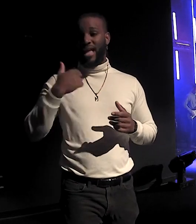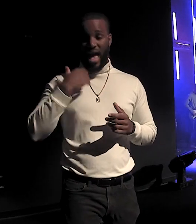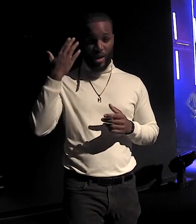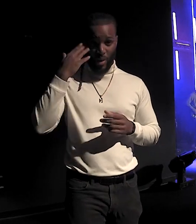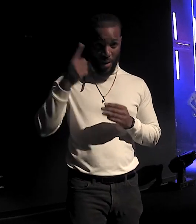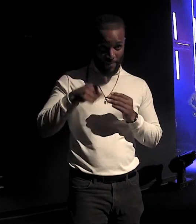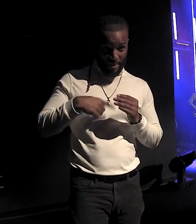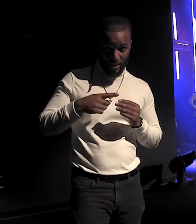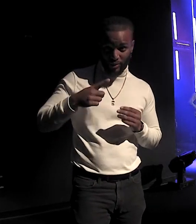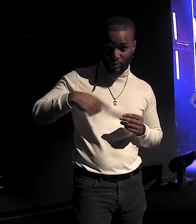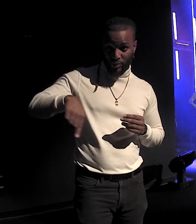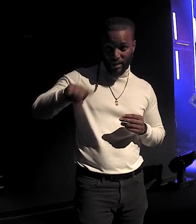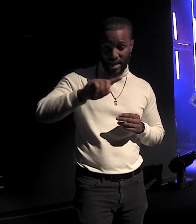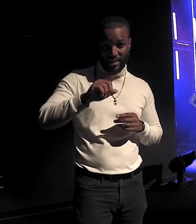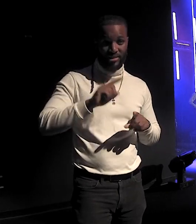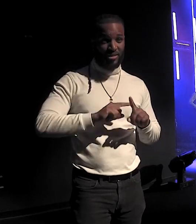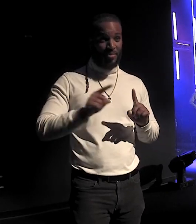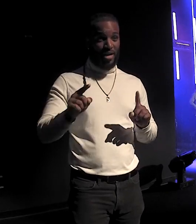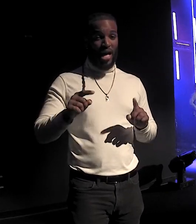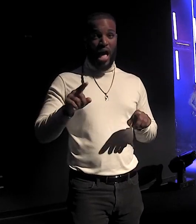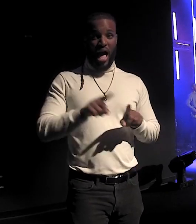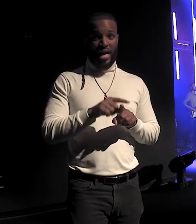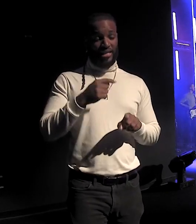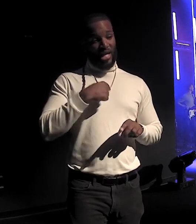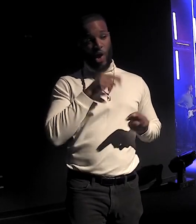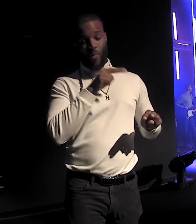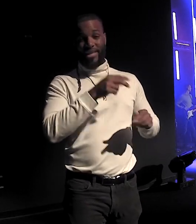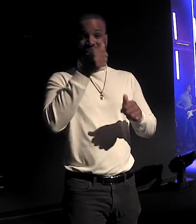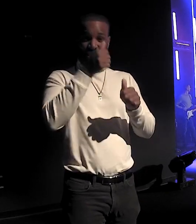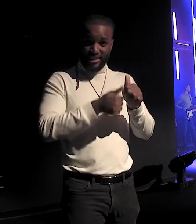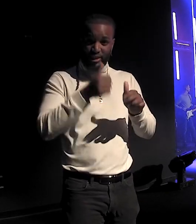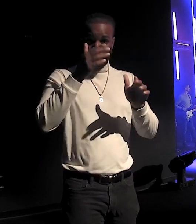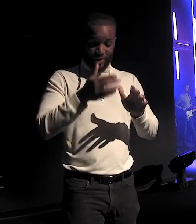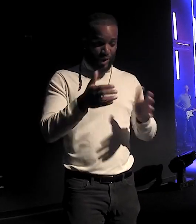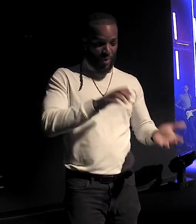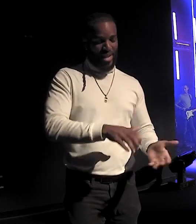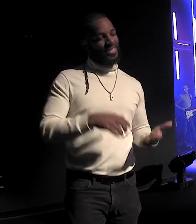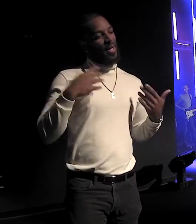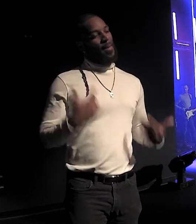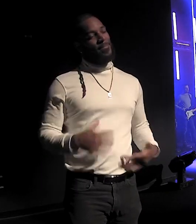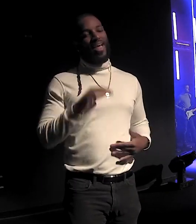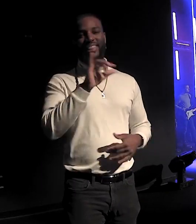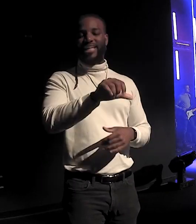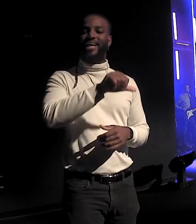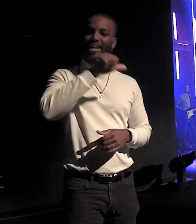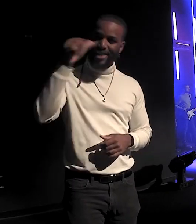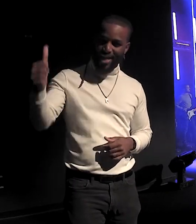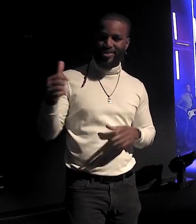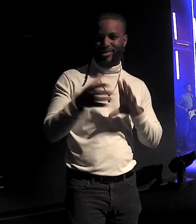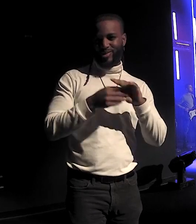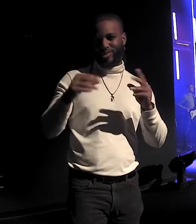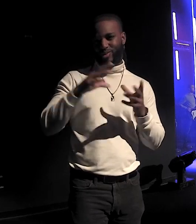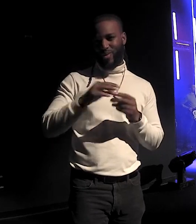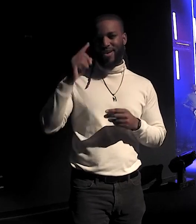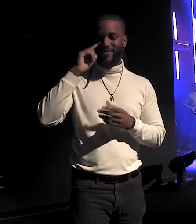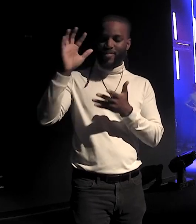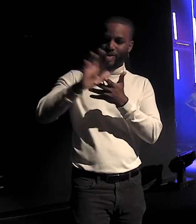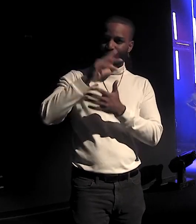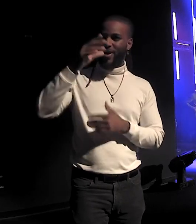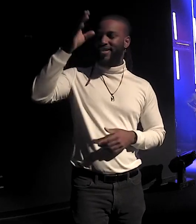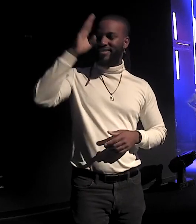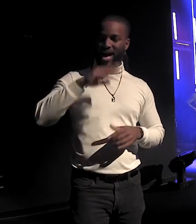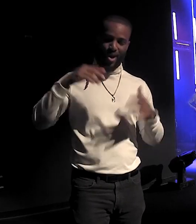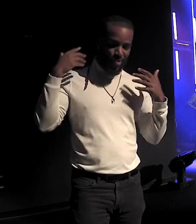I don't know about you guys, but as I watched each person go in, I went, man, that's another story for the glory of